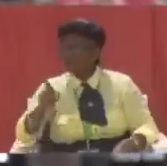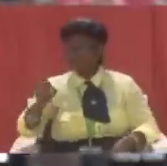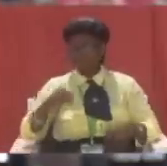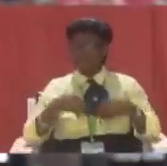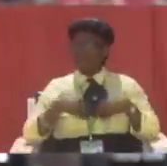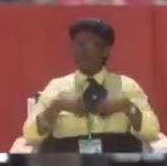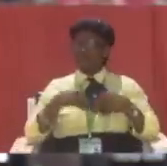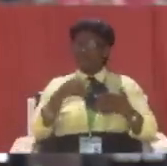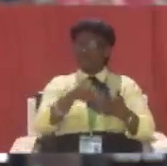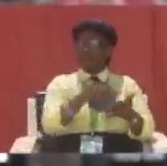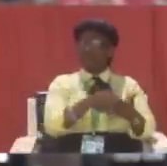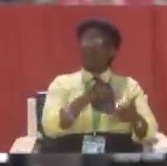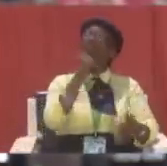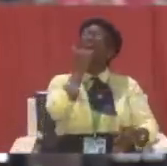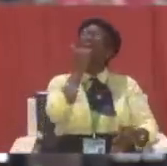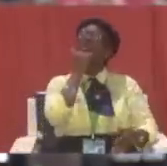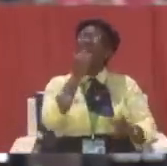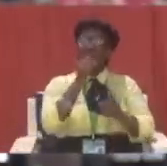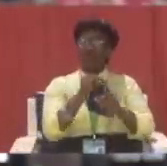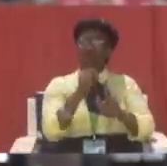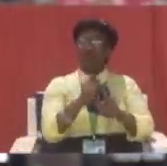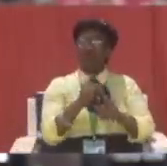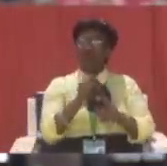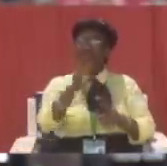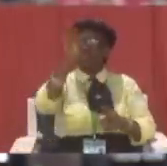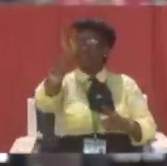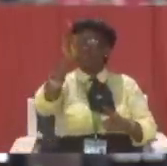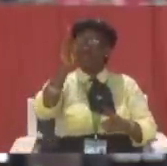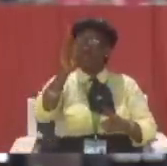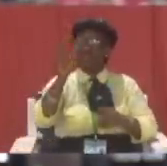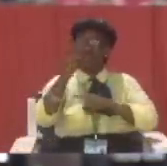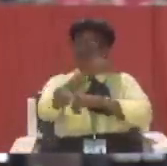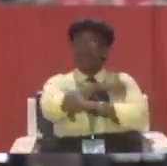7 days later, the house was ready.